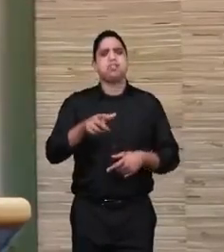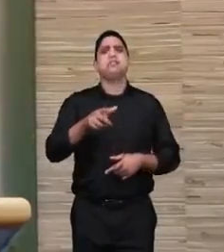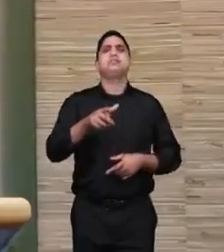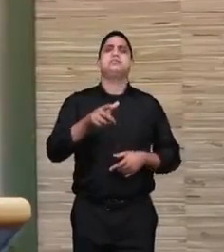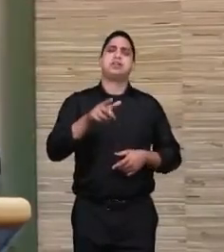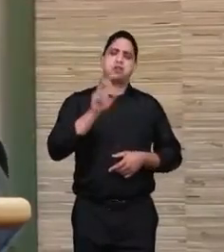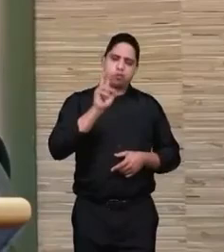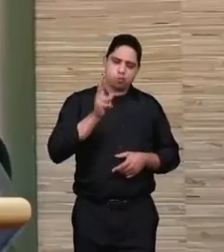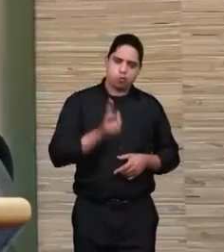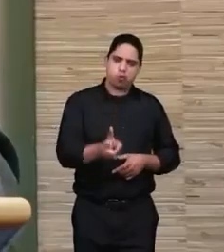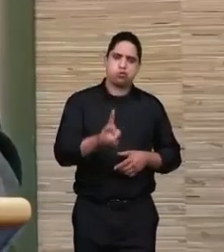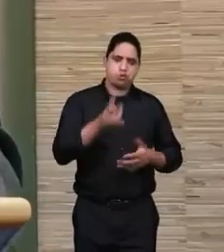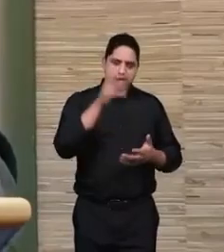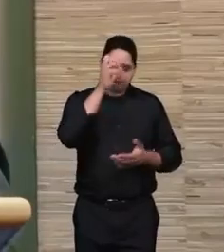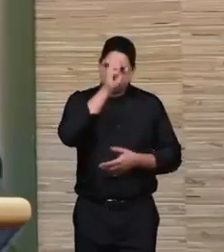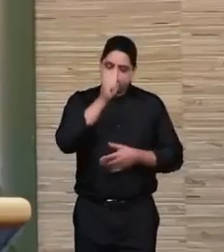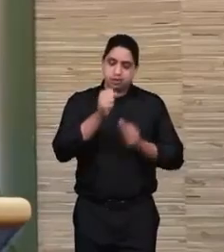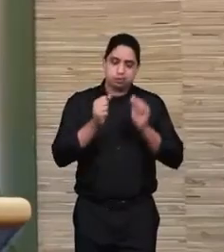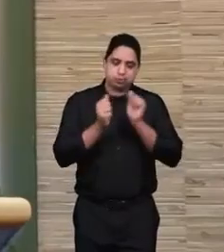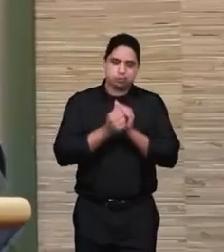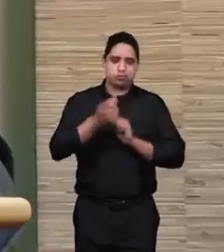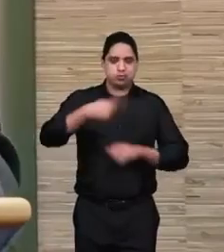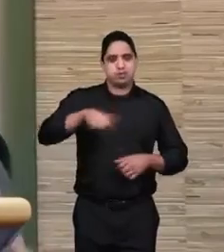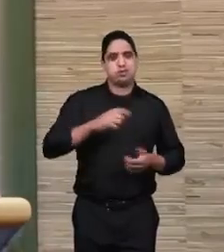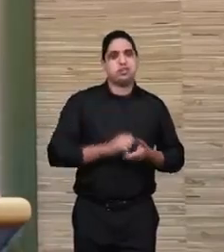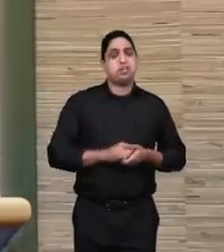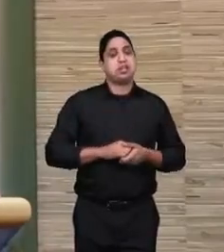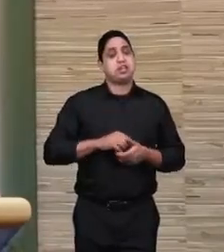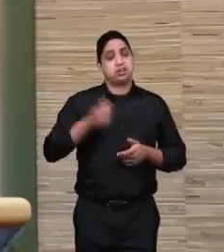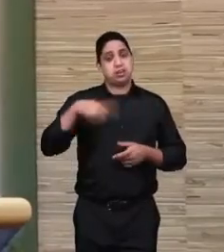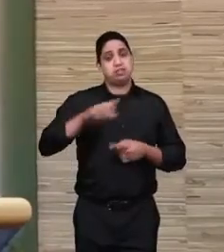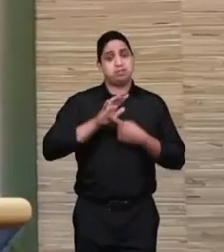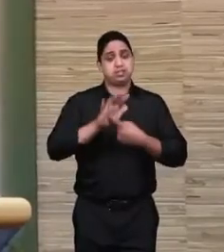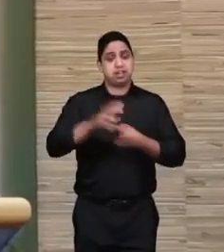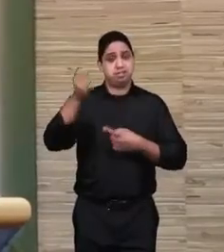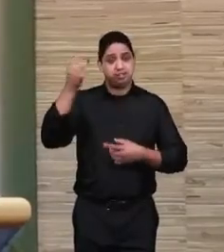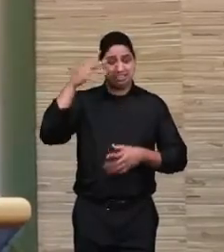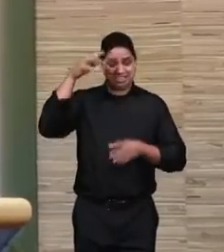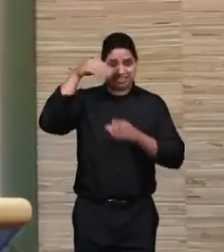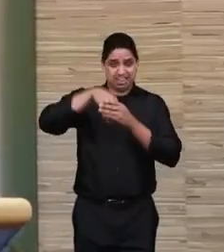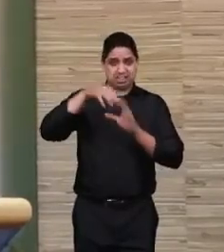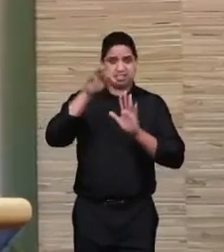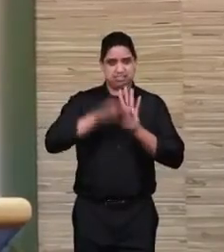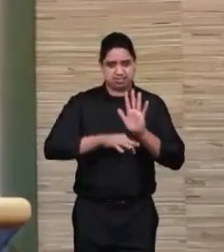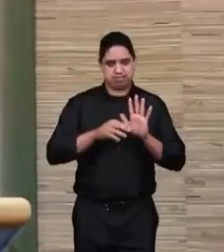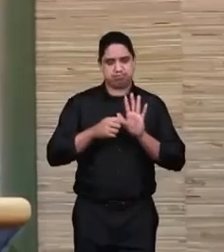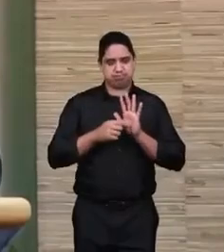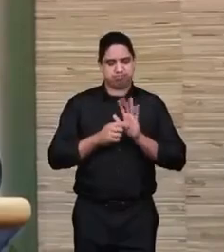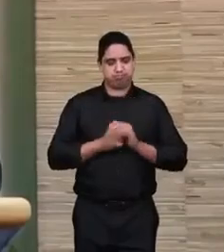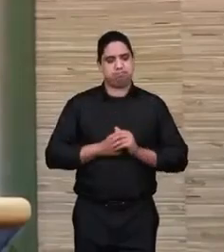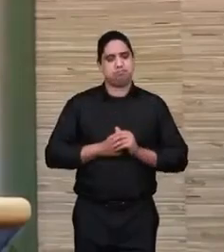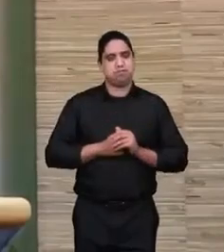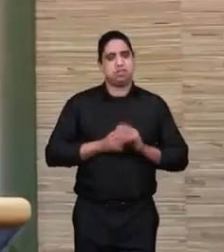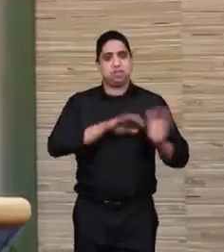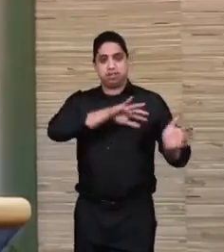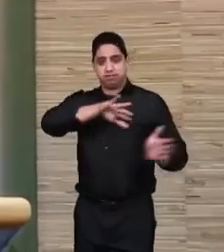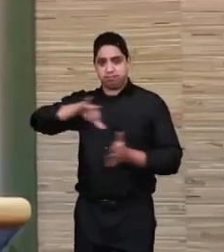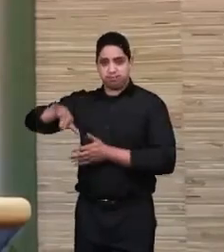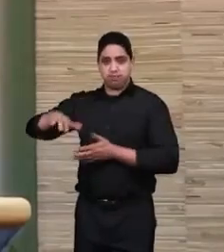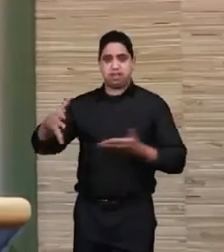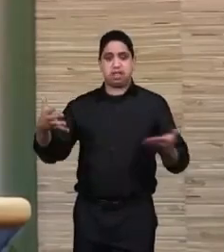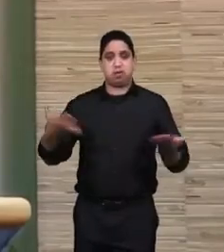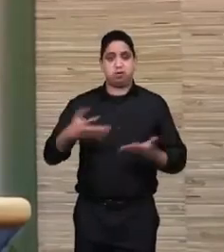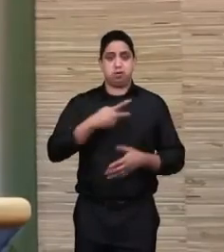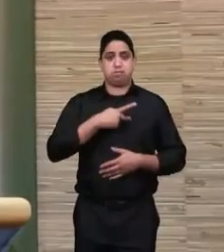We will have the opportunity to continue bringing the revelations which are in the text. I will now transfer the floor to Pastor